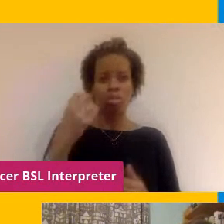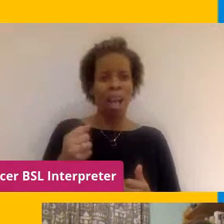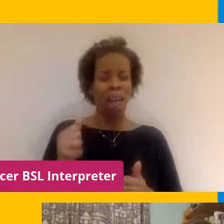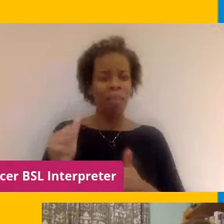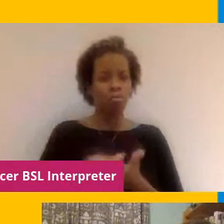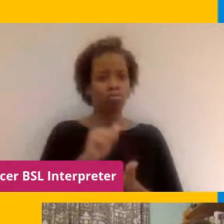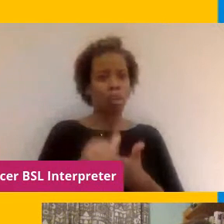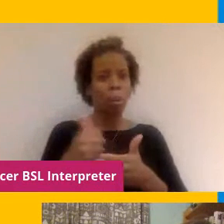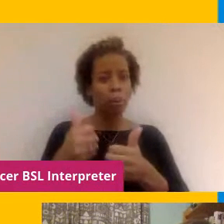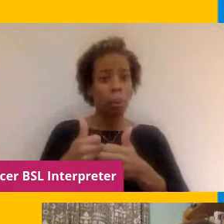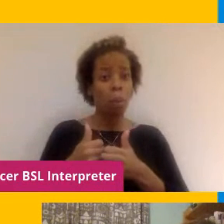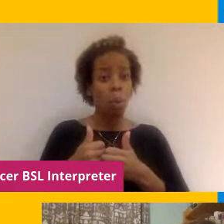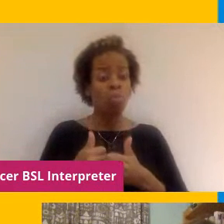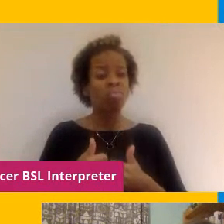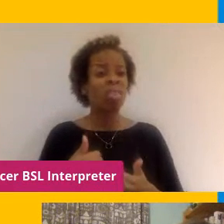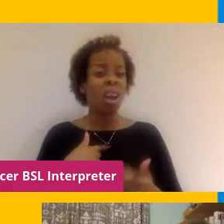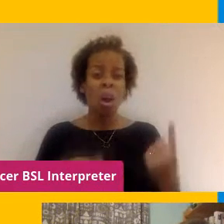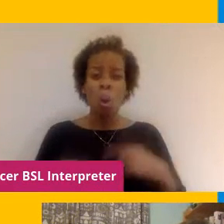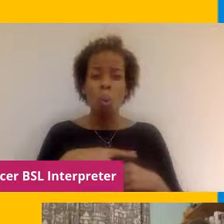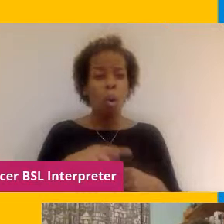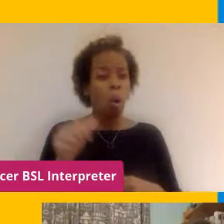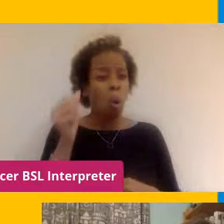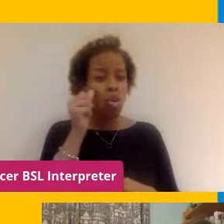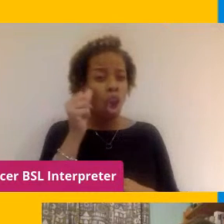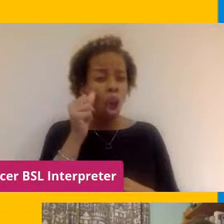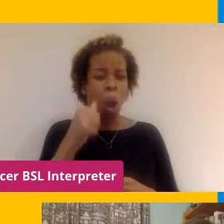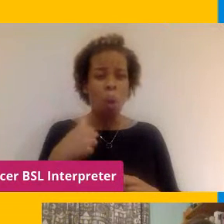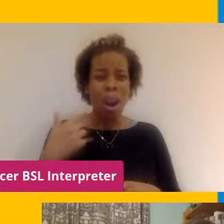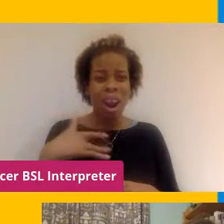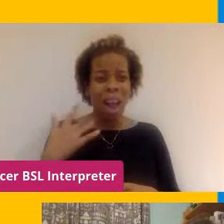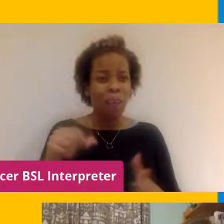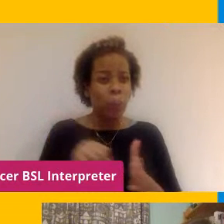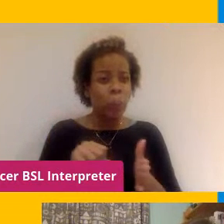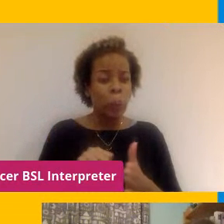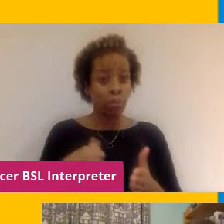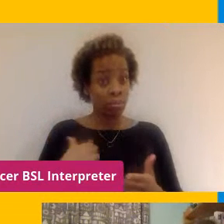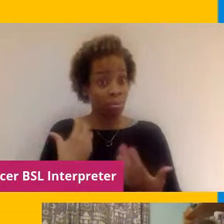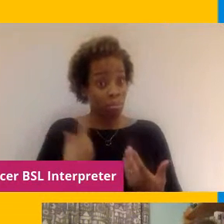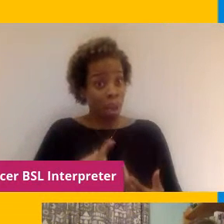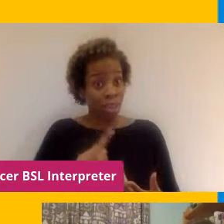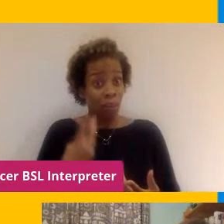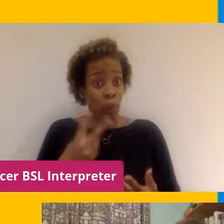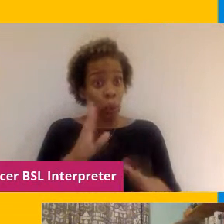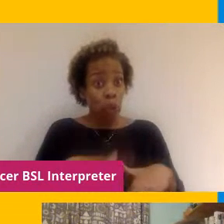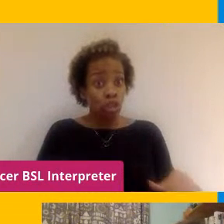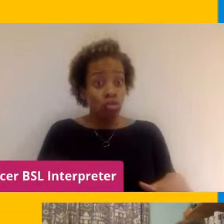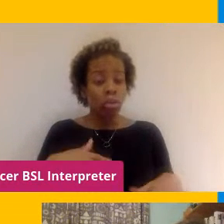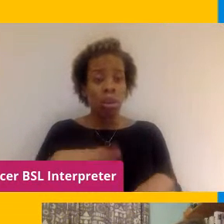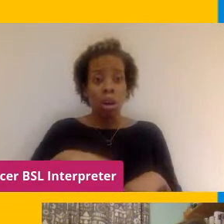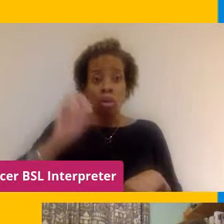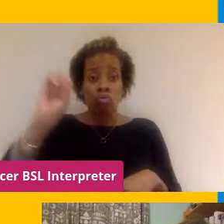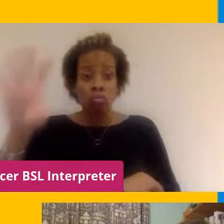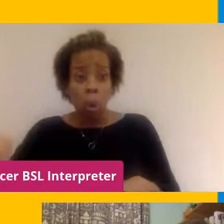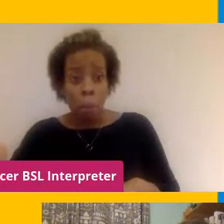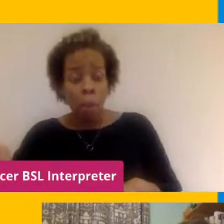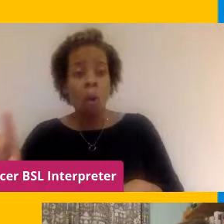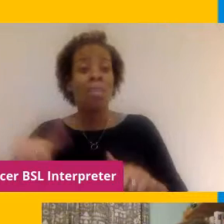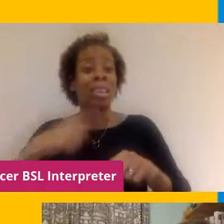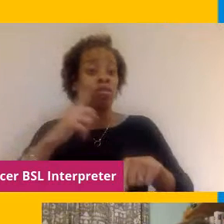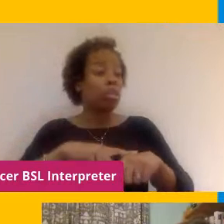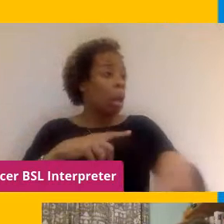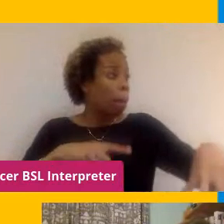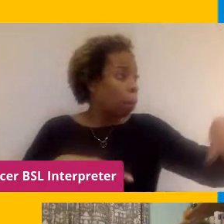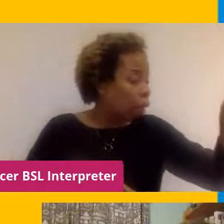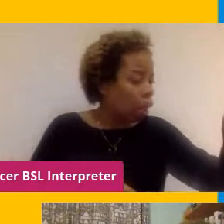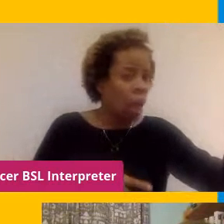difficult. You know, I've got 2 kids with different start times and different pickup times, and there's all of that I'm trying to juggle whilst doing my job, and I know it's a